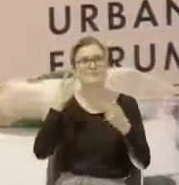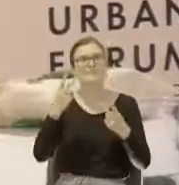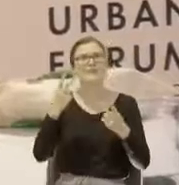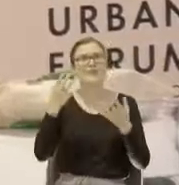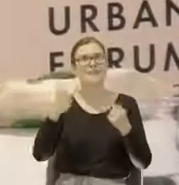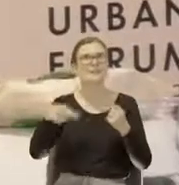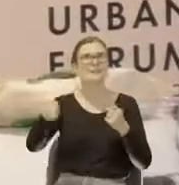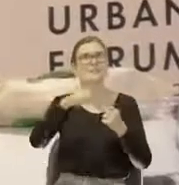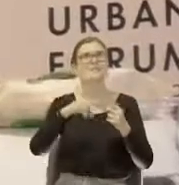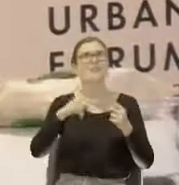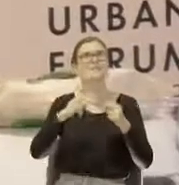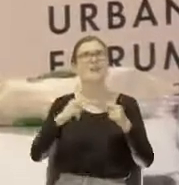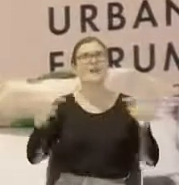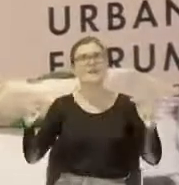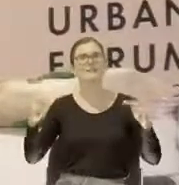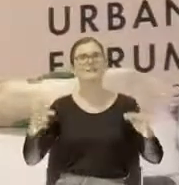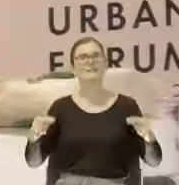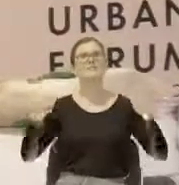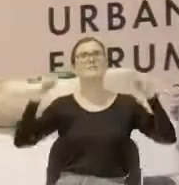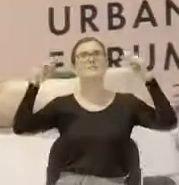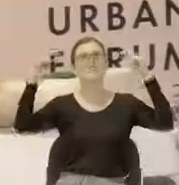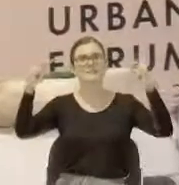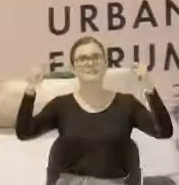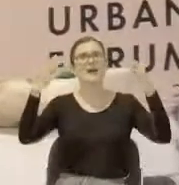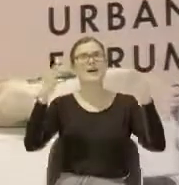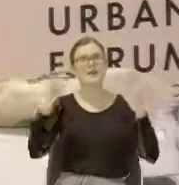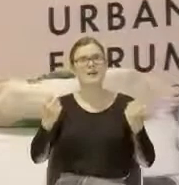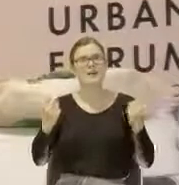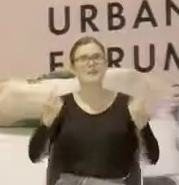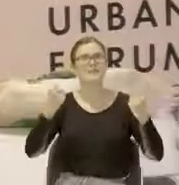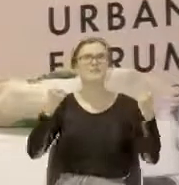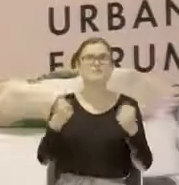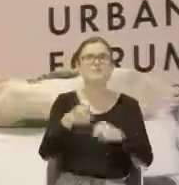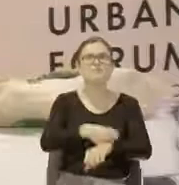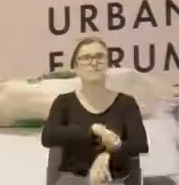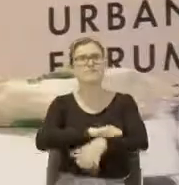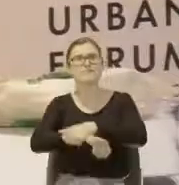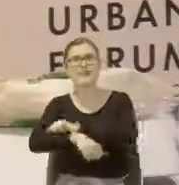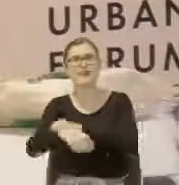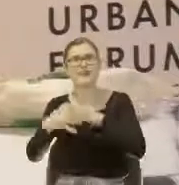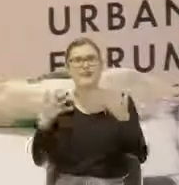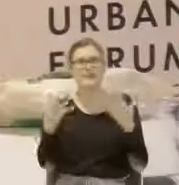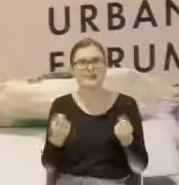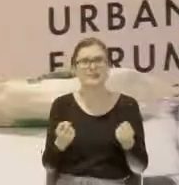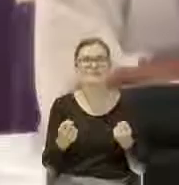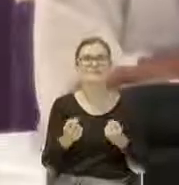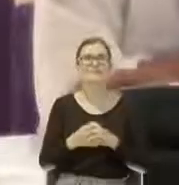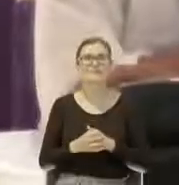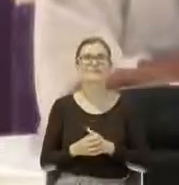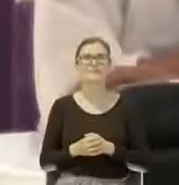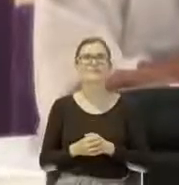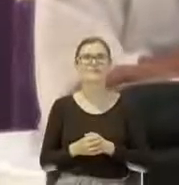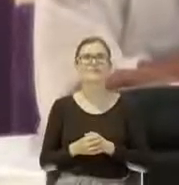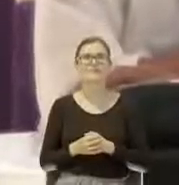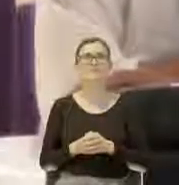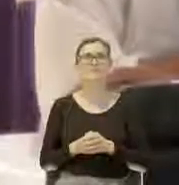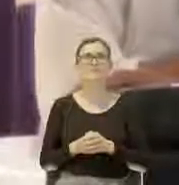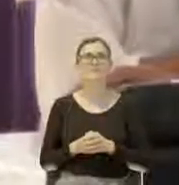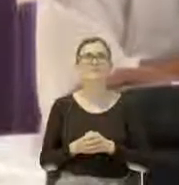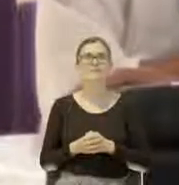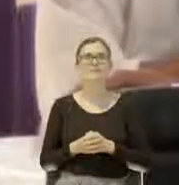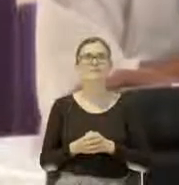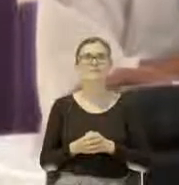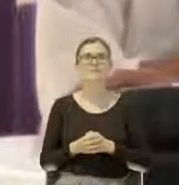to this meeting who are outside of local government spheres. I have 3 points. One is the implications of organized